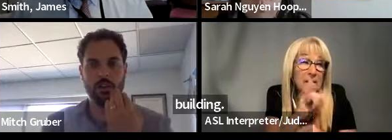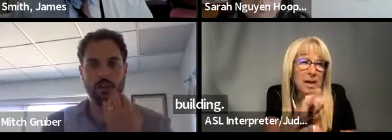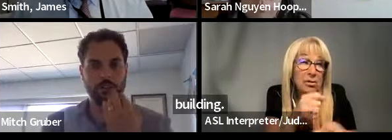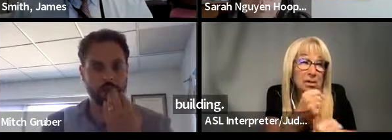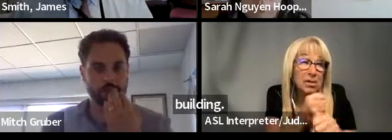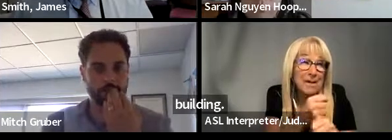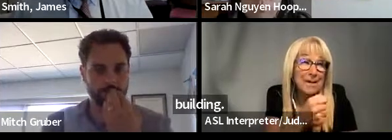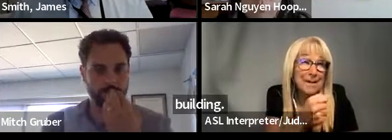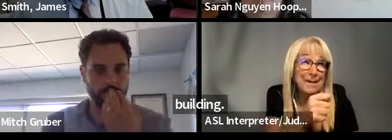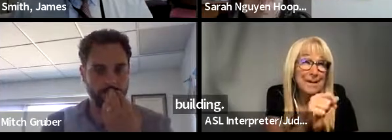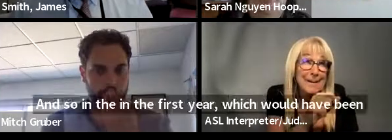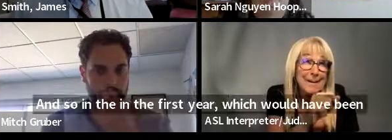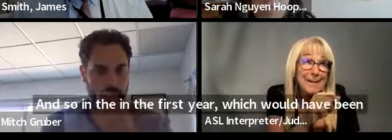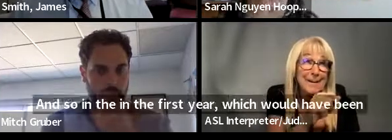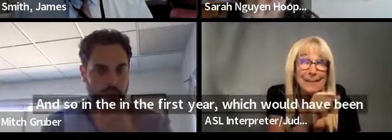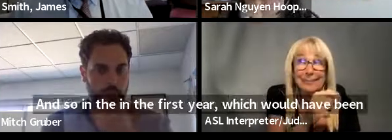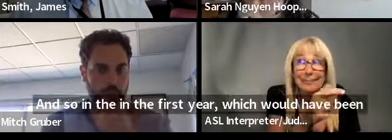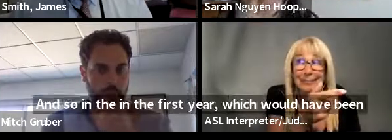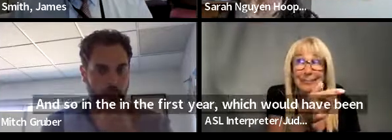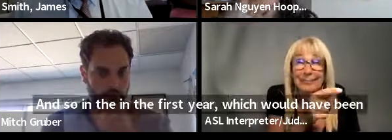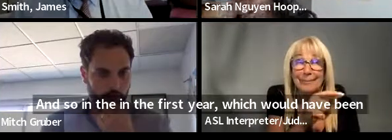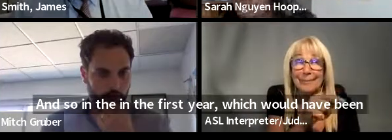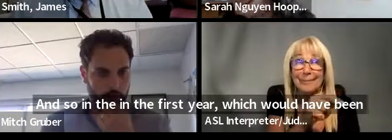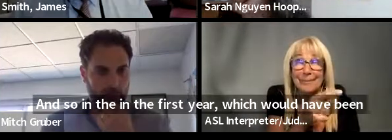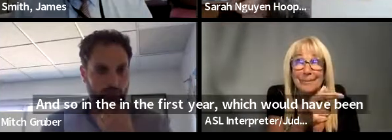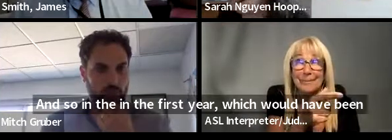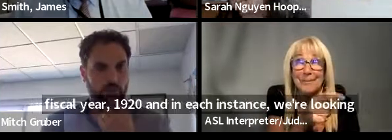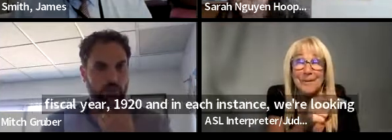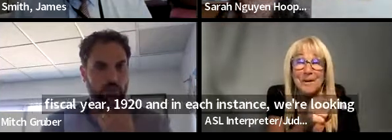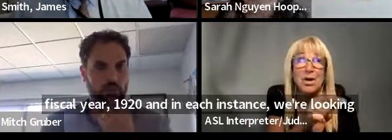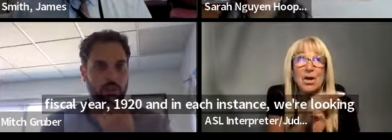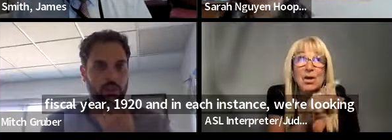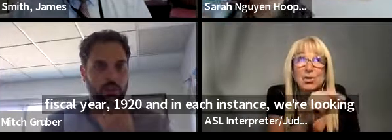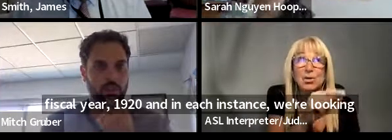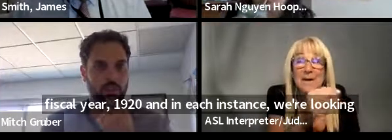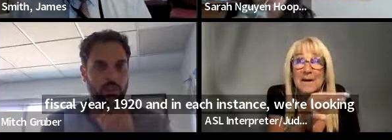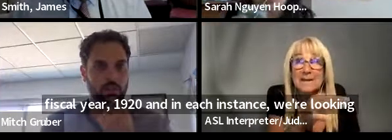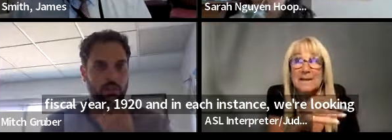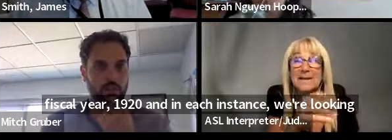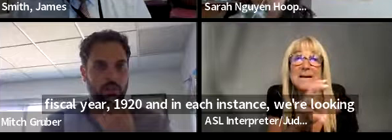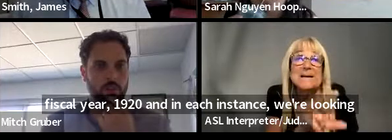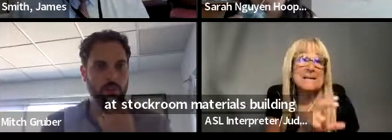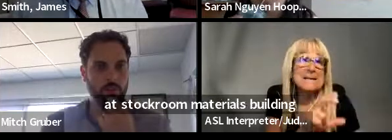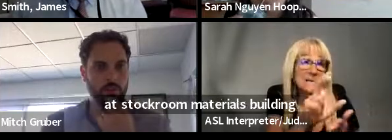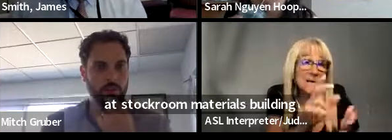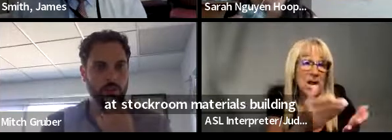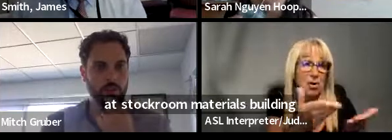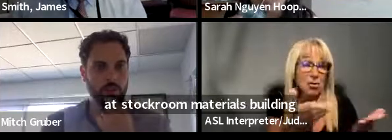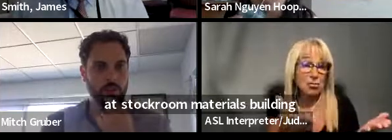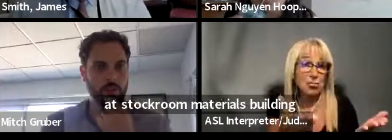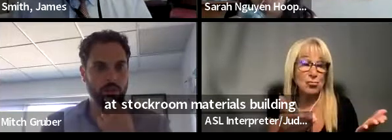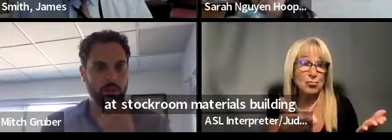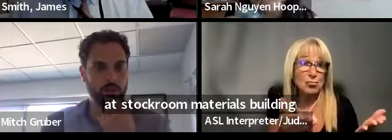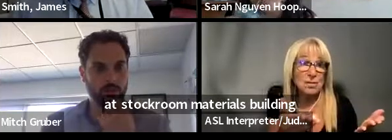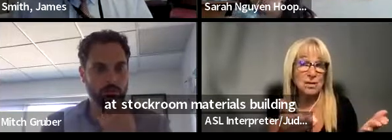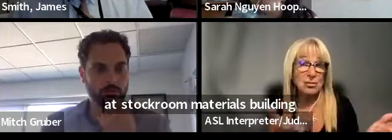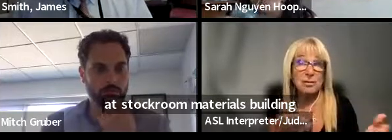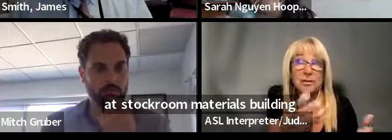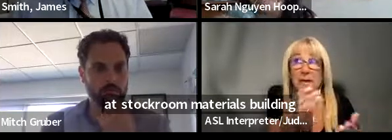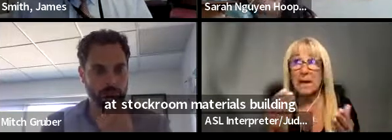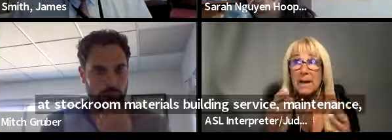1920, and in each instance, we're looking at stockroom materials, building service maintenance, which is that which we